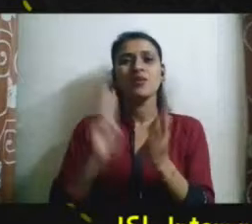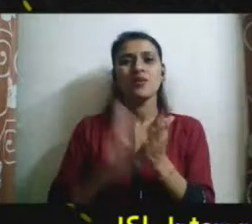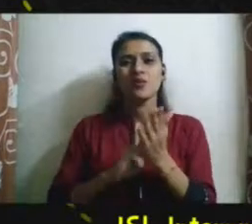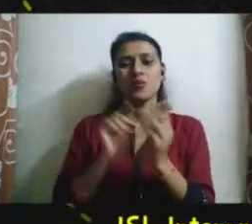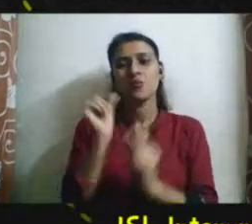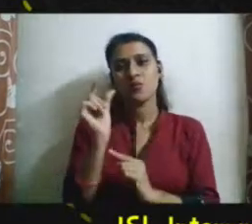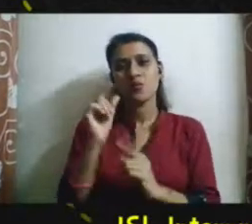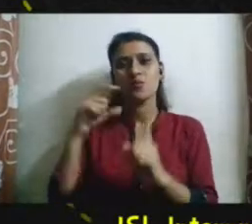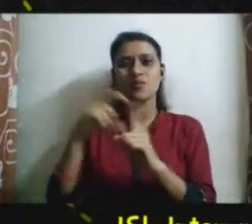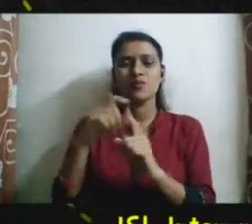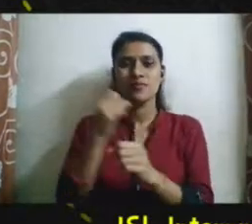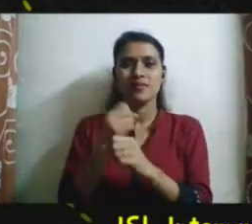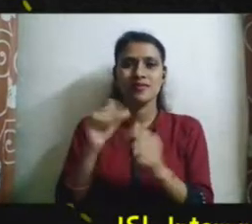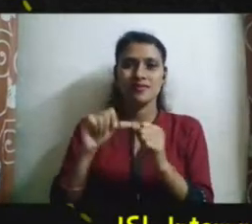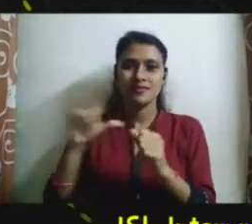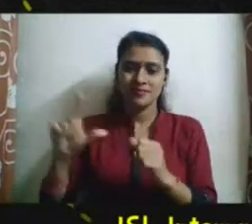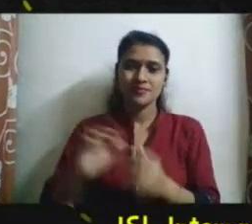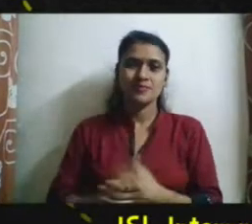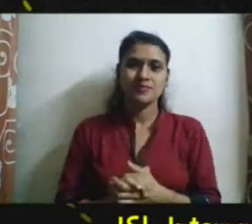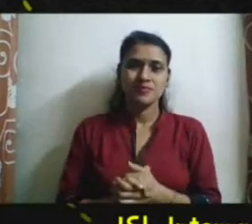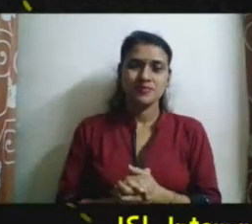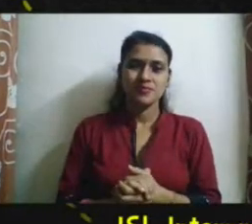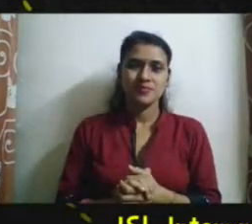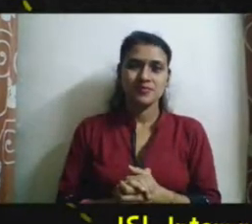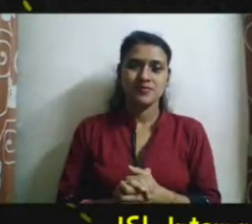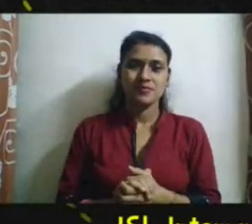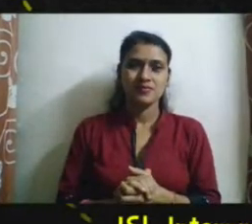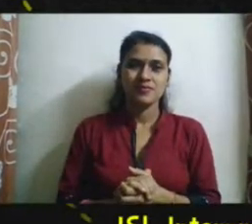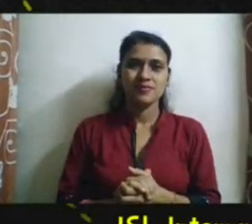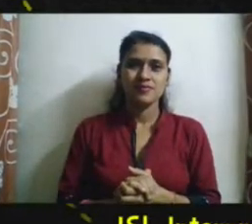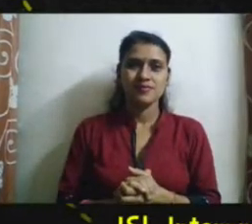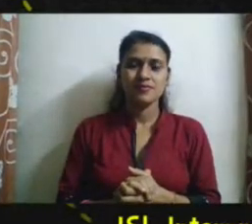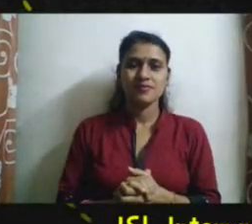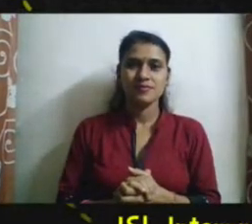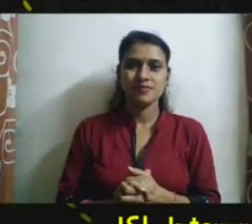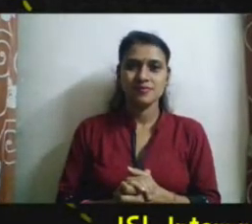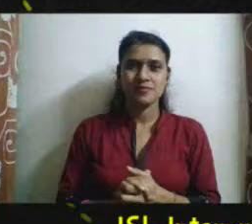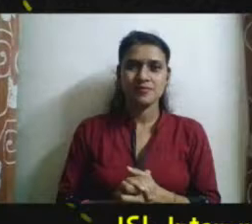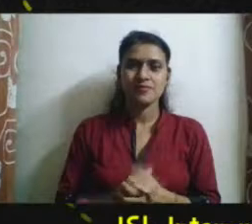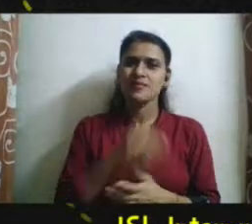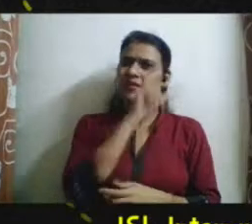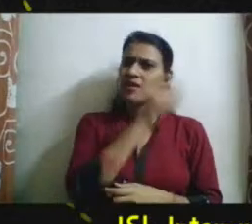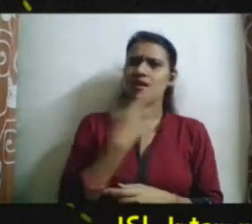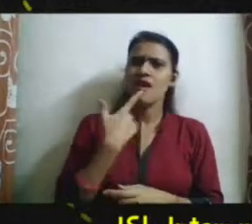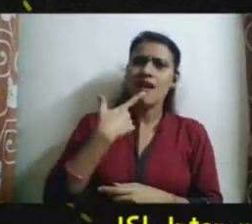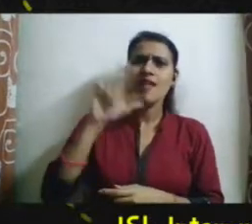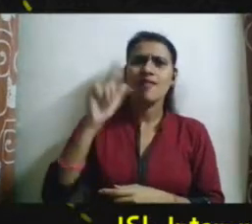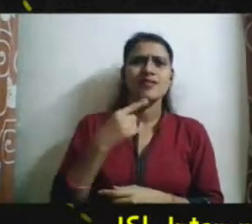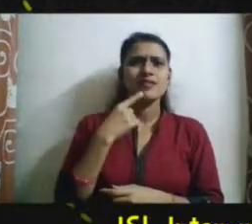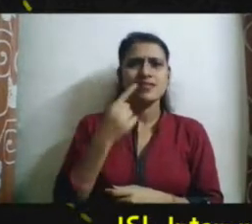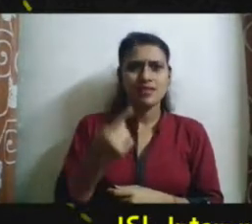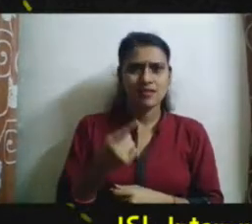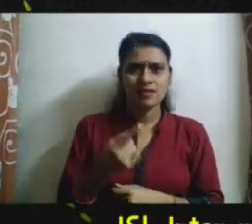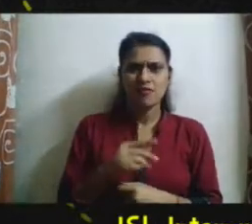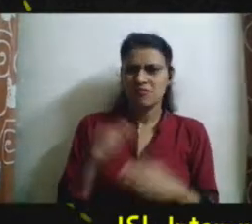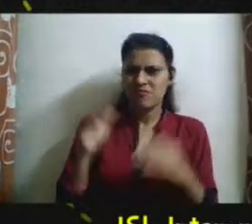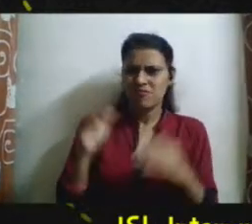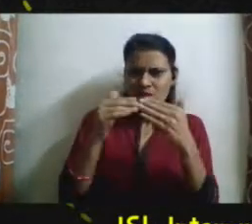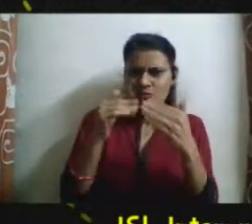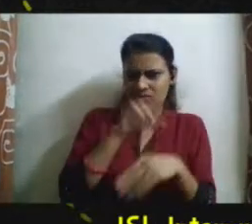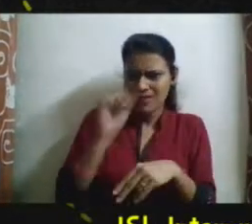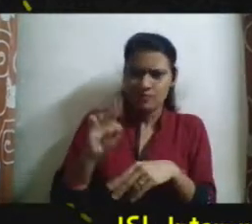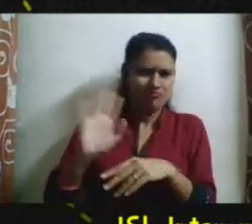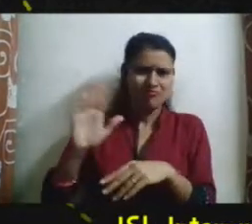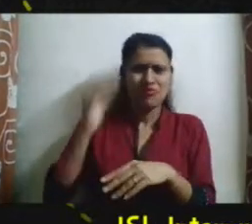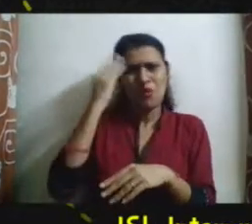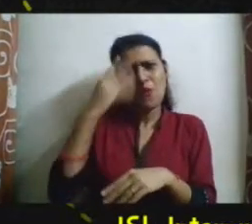I mean, when somebody talks about somebody like Shubha Mudgal, they always say Shubha Mudgal needs no introduction. And I